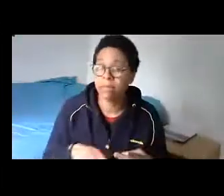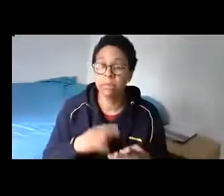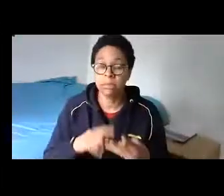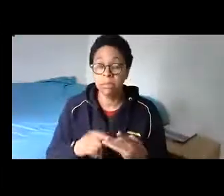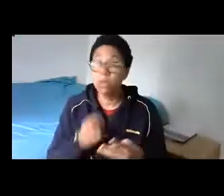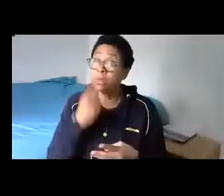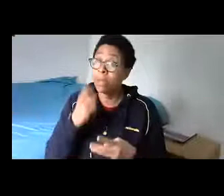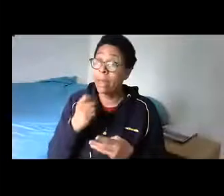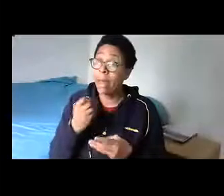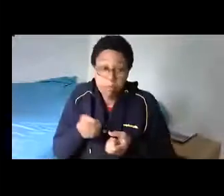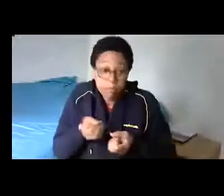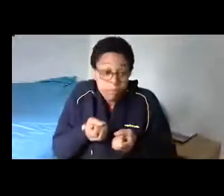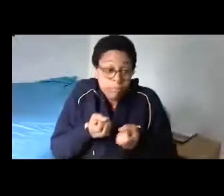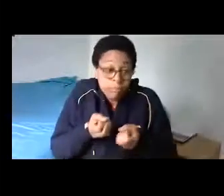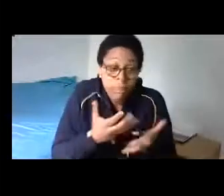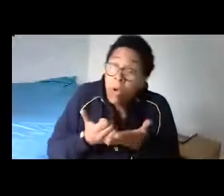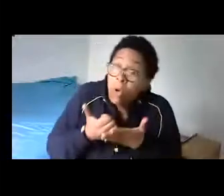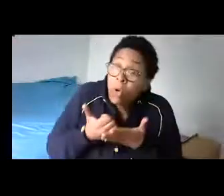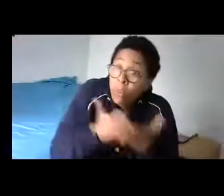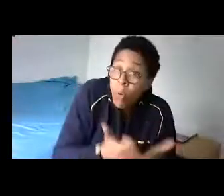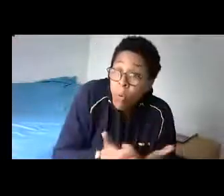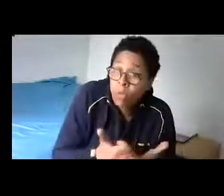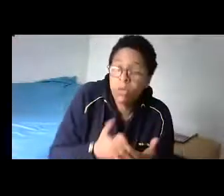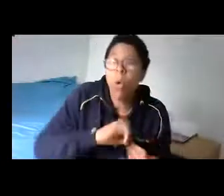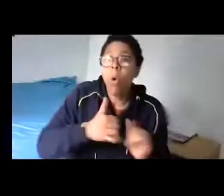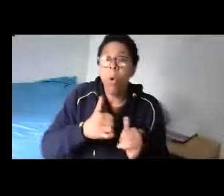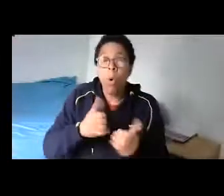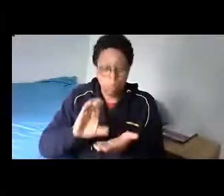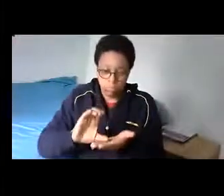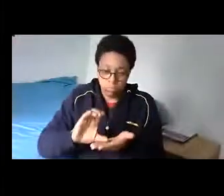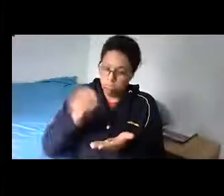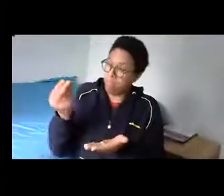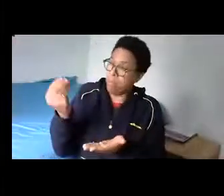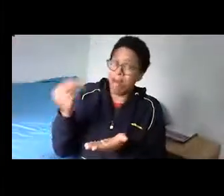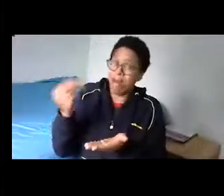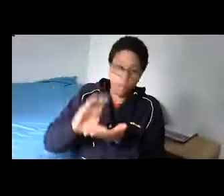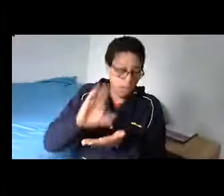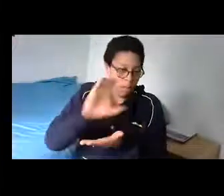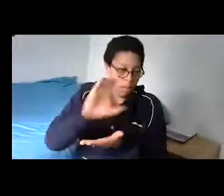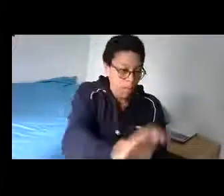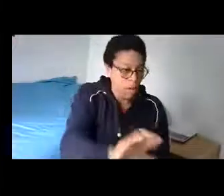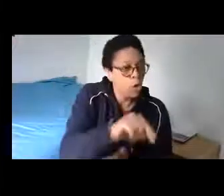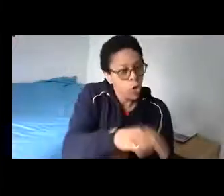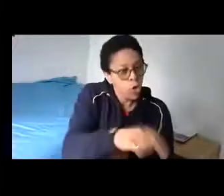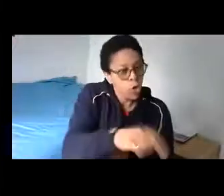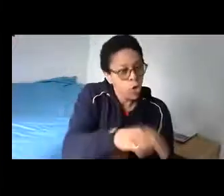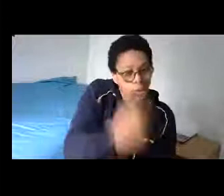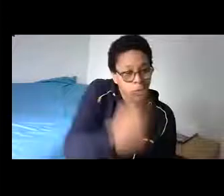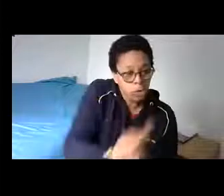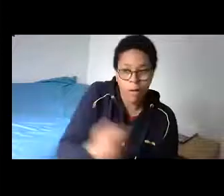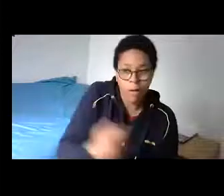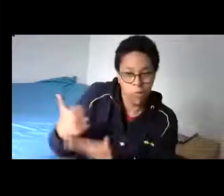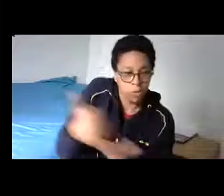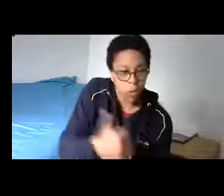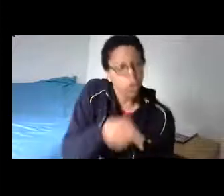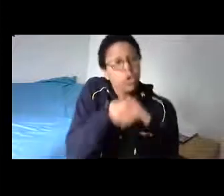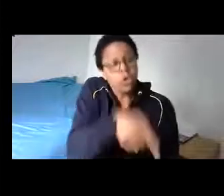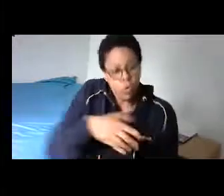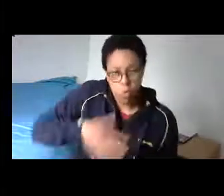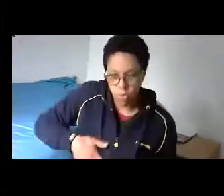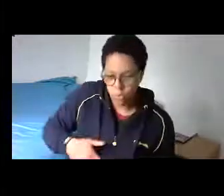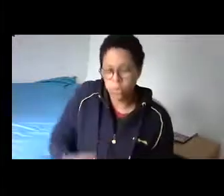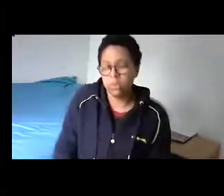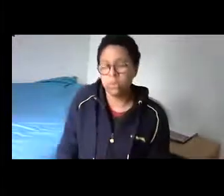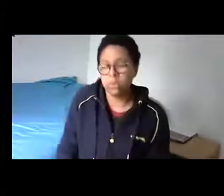you money to buy, purchase your own support or to commission it. And then they have to do a review. So they